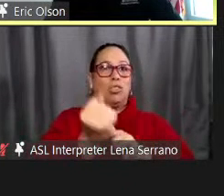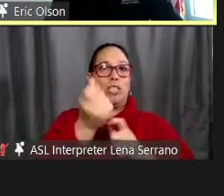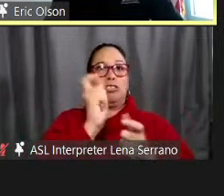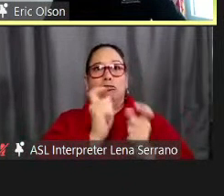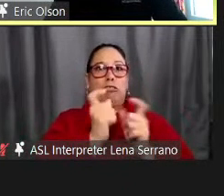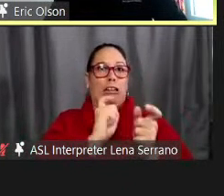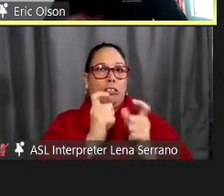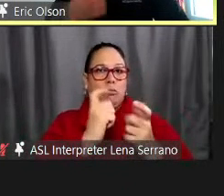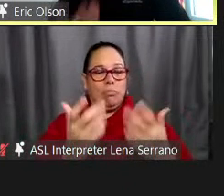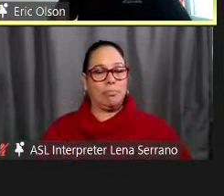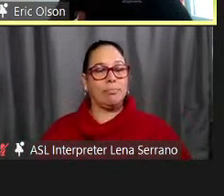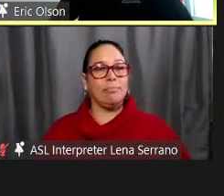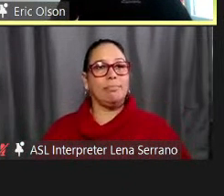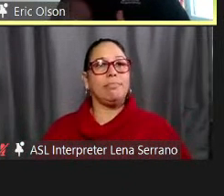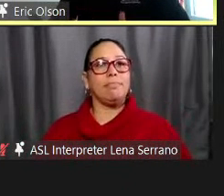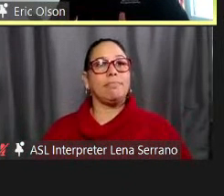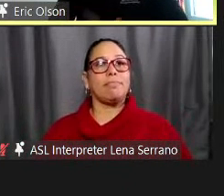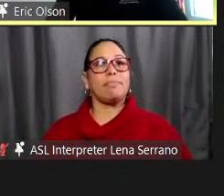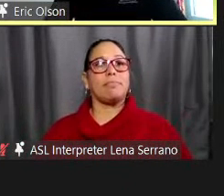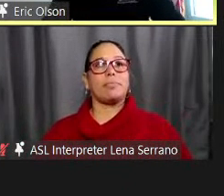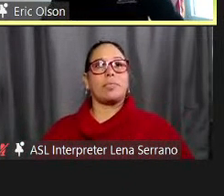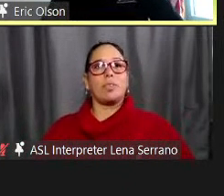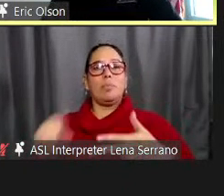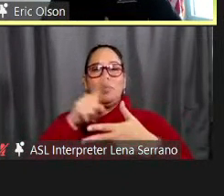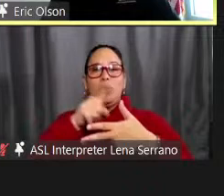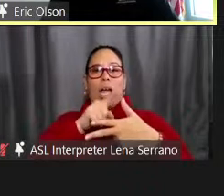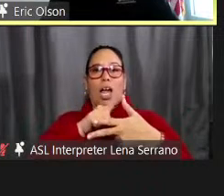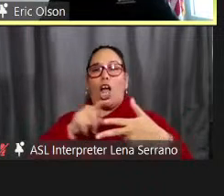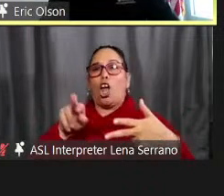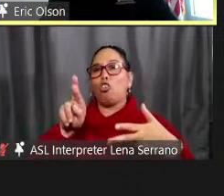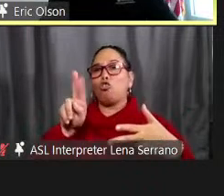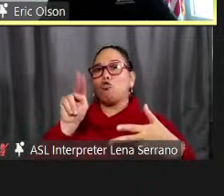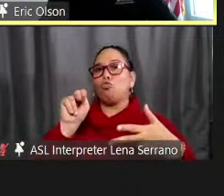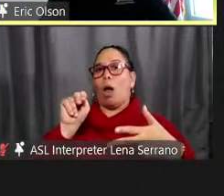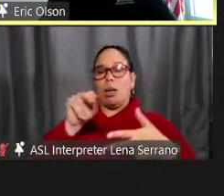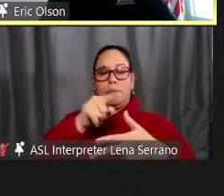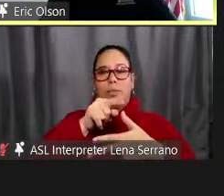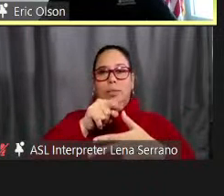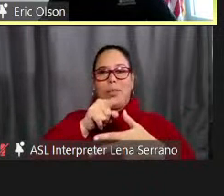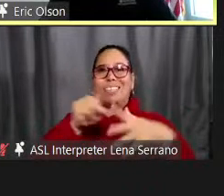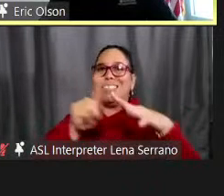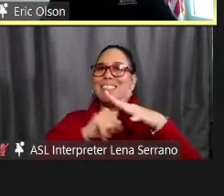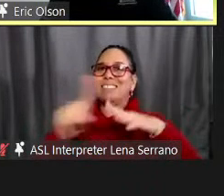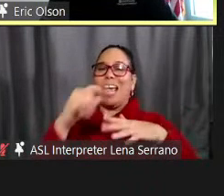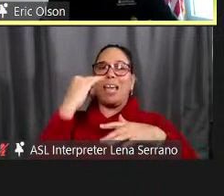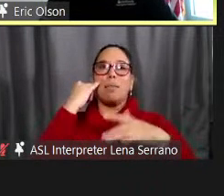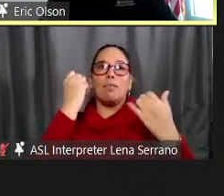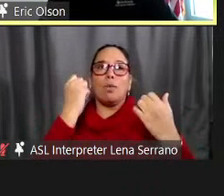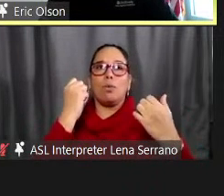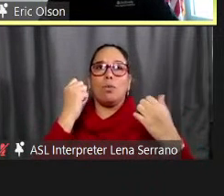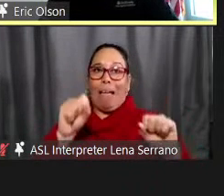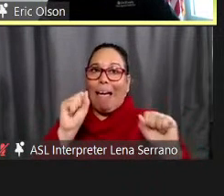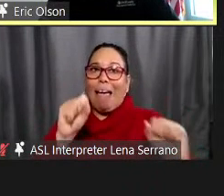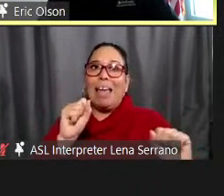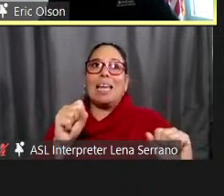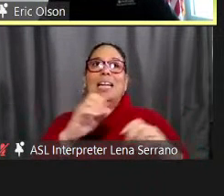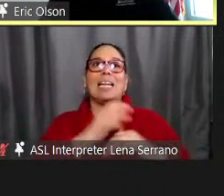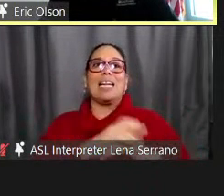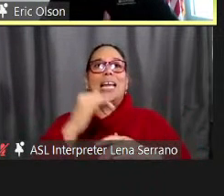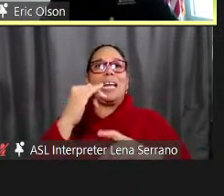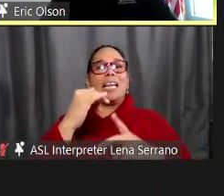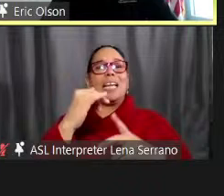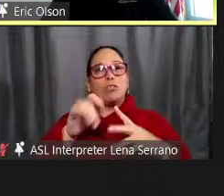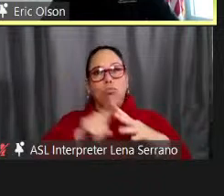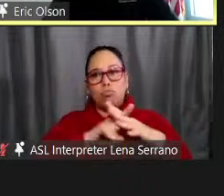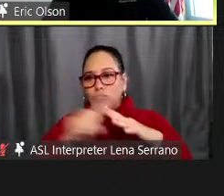Okay. Run, escape if you can. The best one of these events and you're involved in is the one you're no longer involved with. So